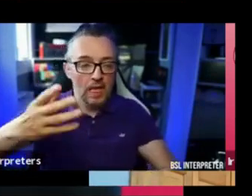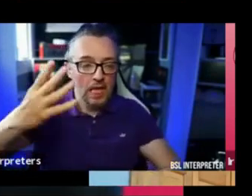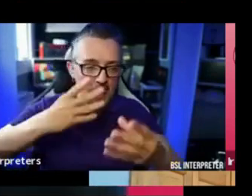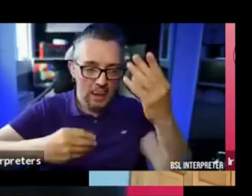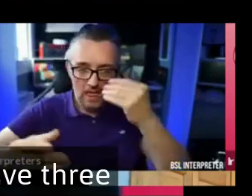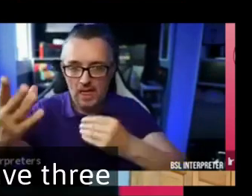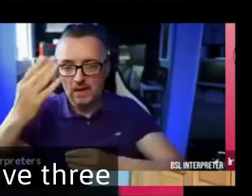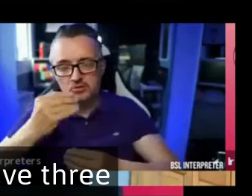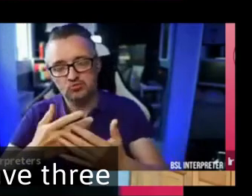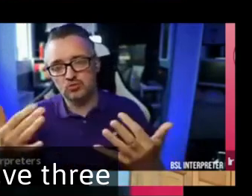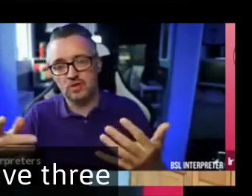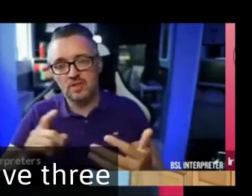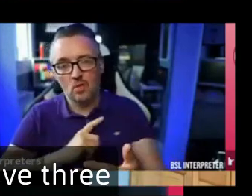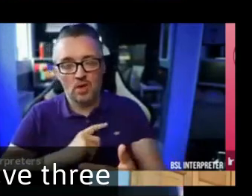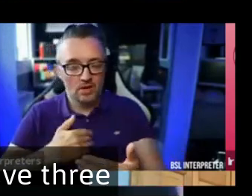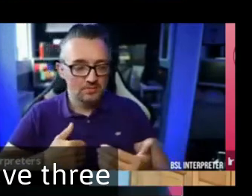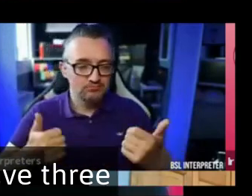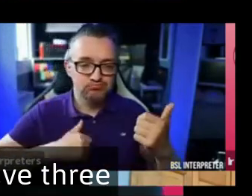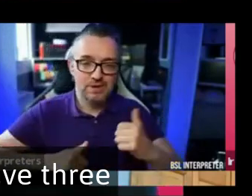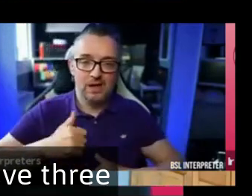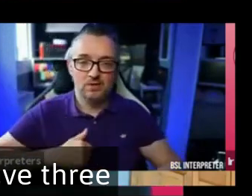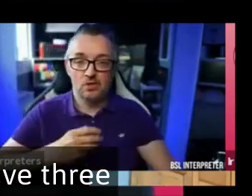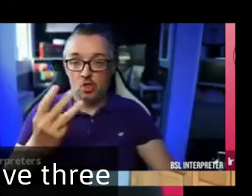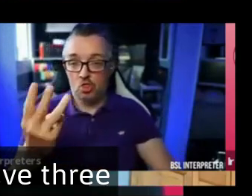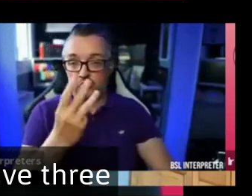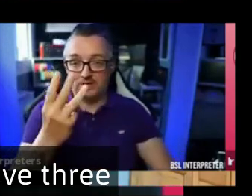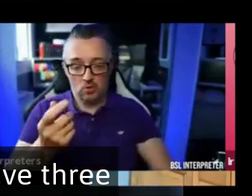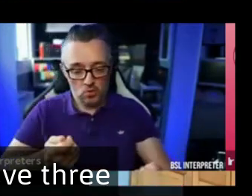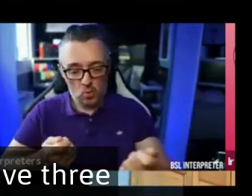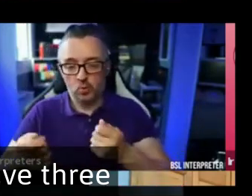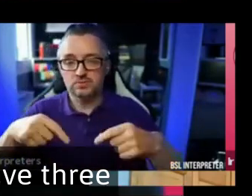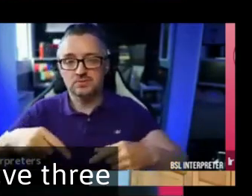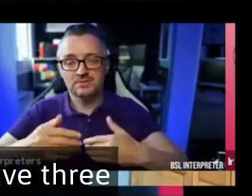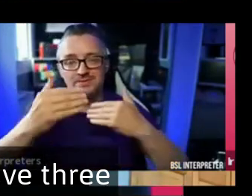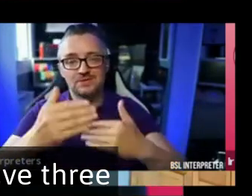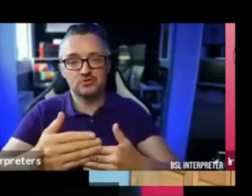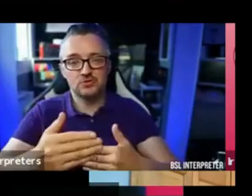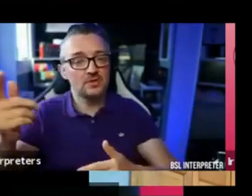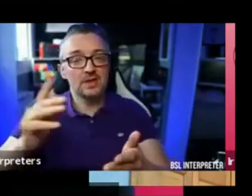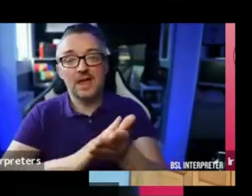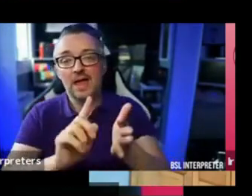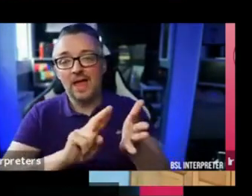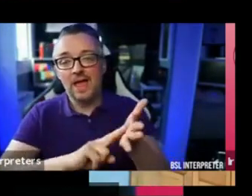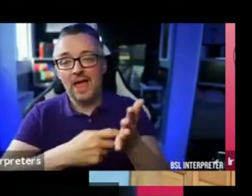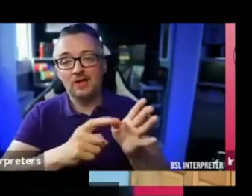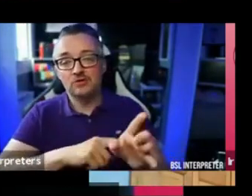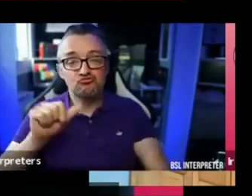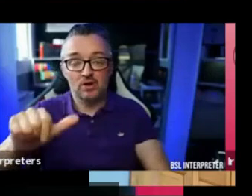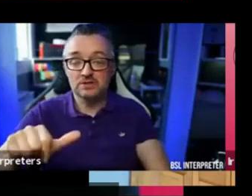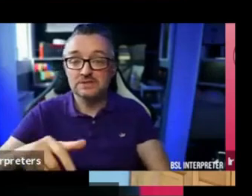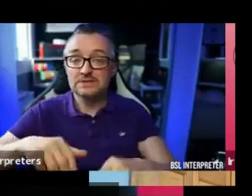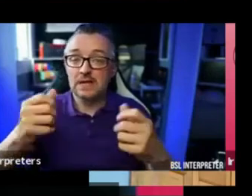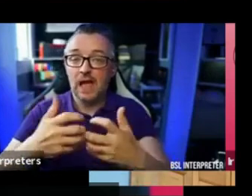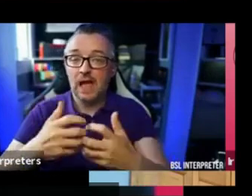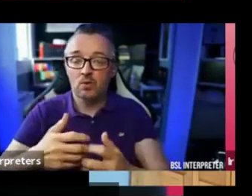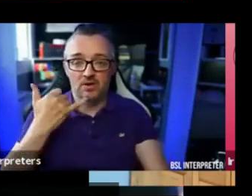so much. And that's why I'm so honoured to have three people that you host in this session today. And Henry's right, it started